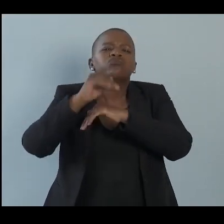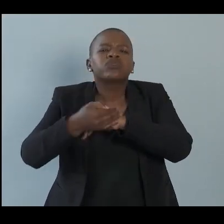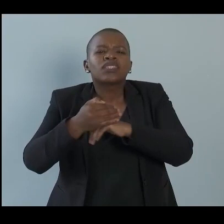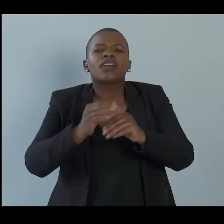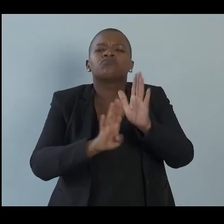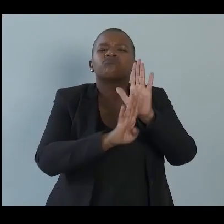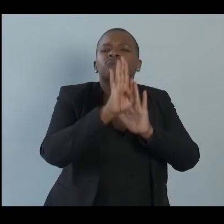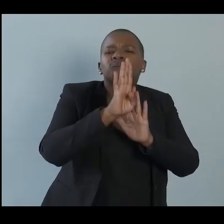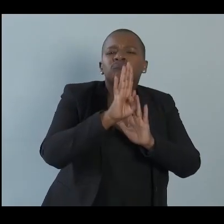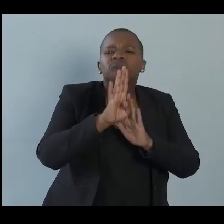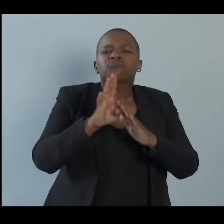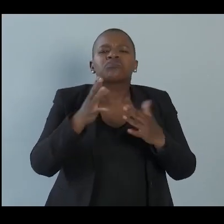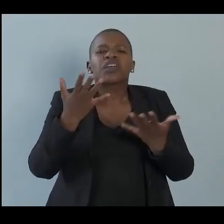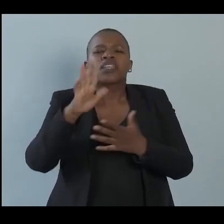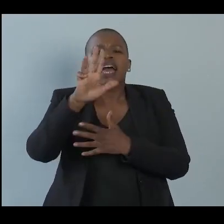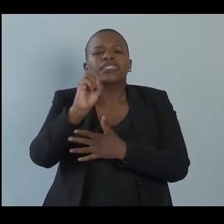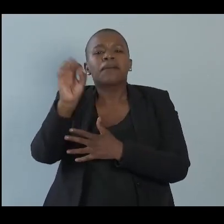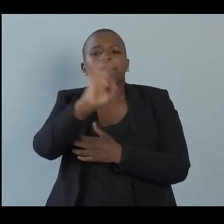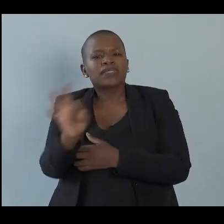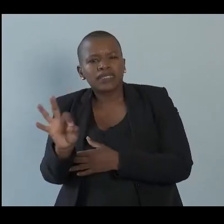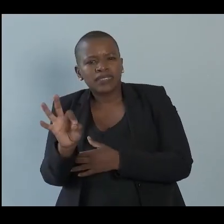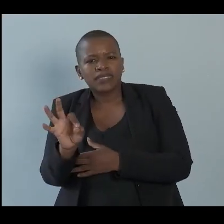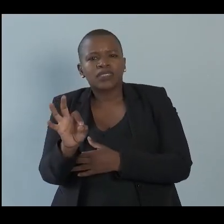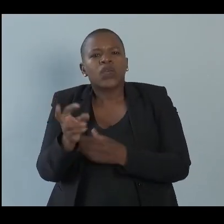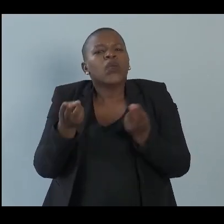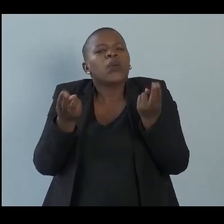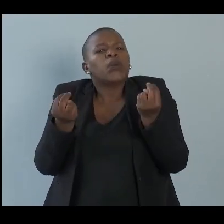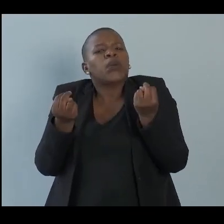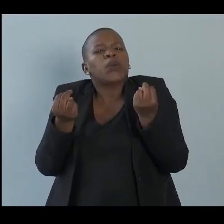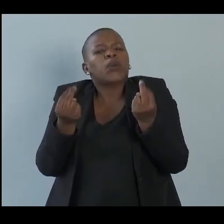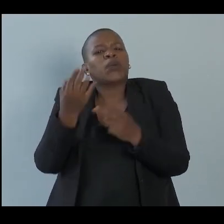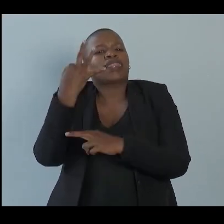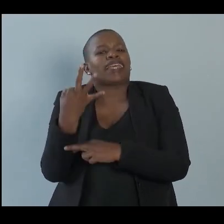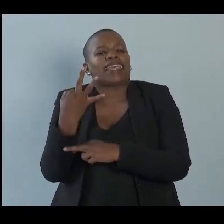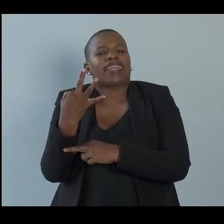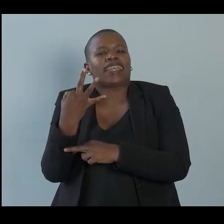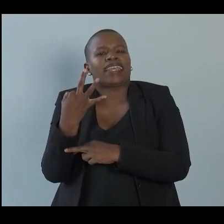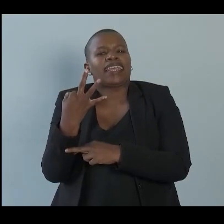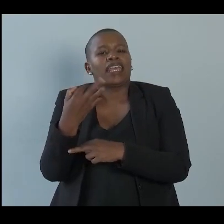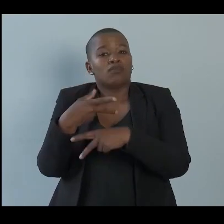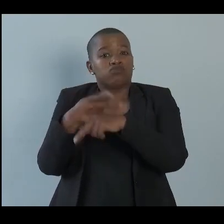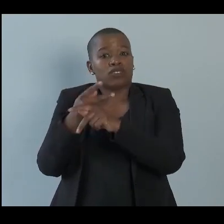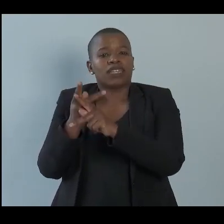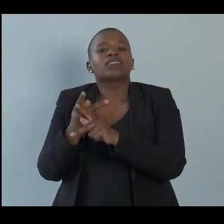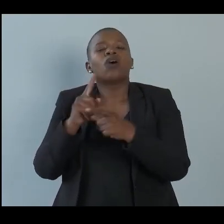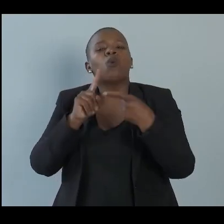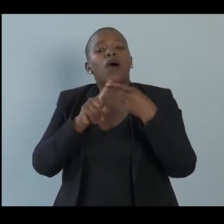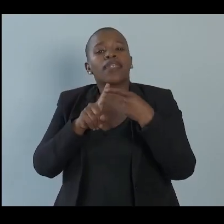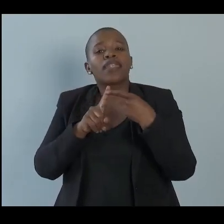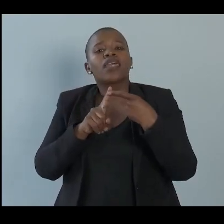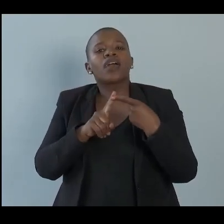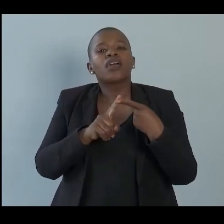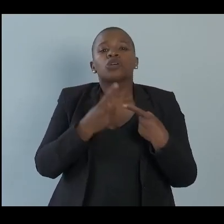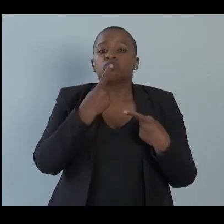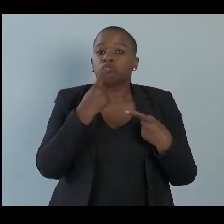of 90%, we have launched 3 new products into field trials. The first is a battery-operated wireless GPS